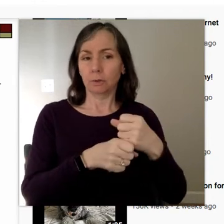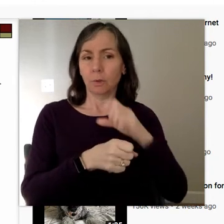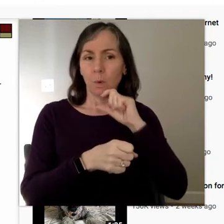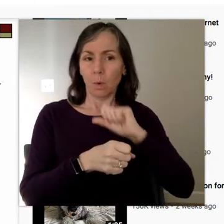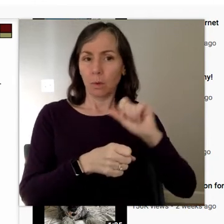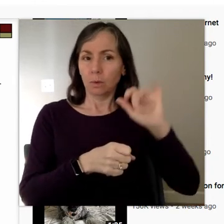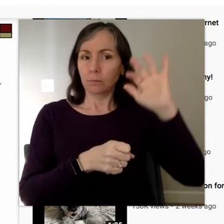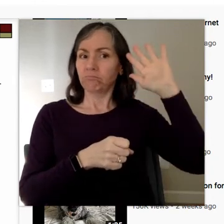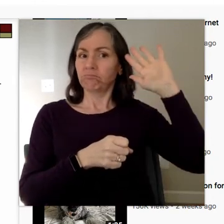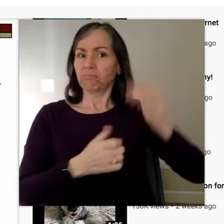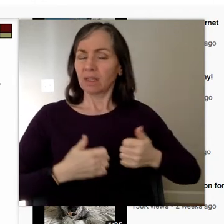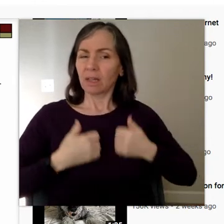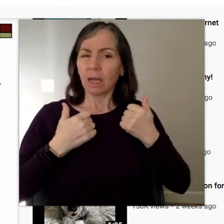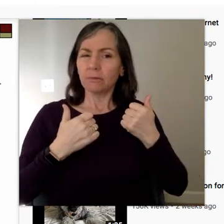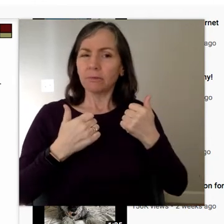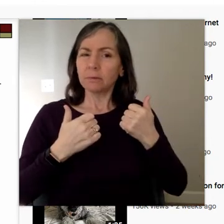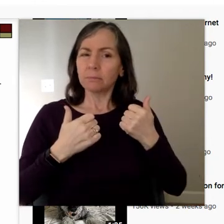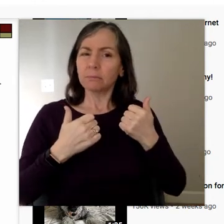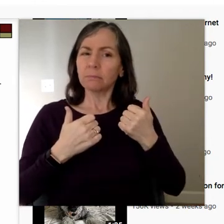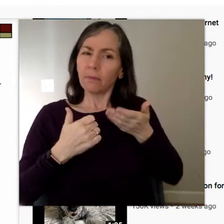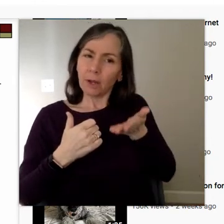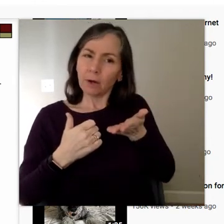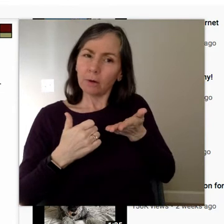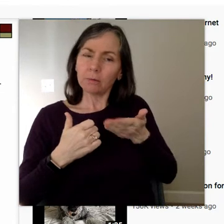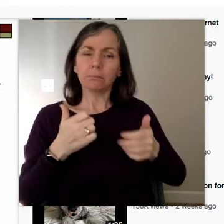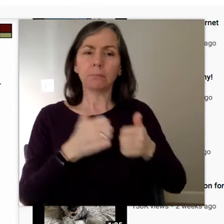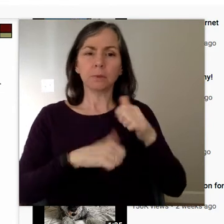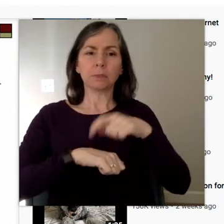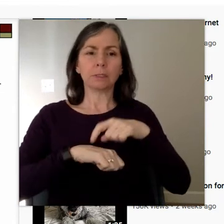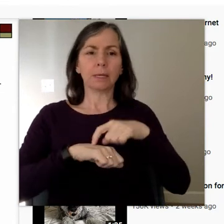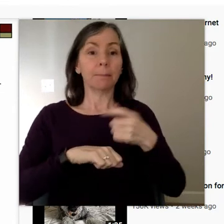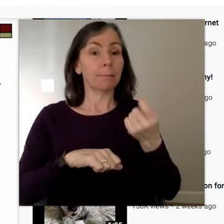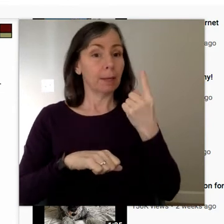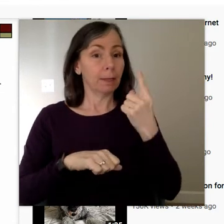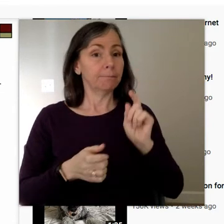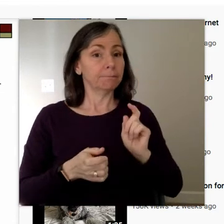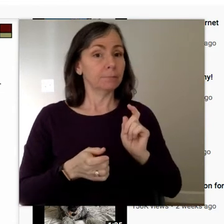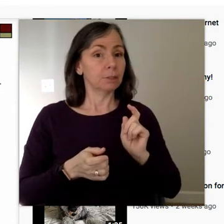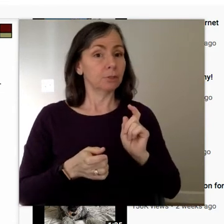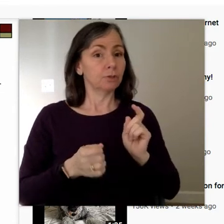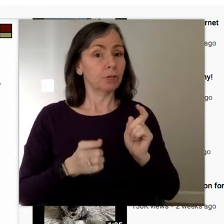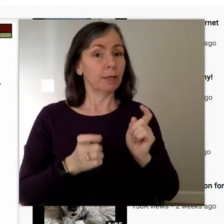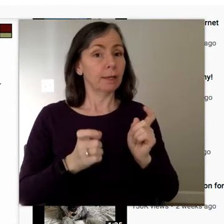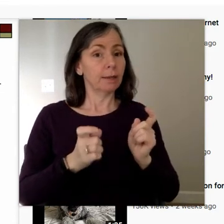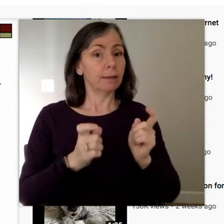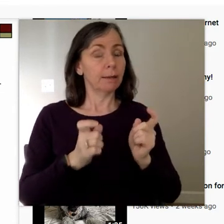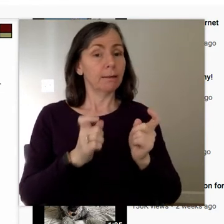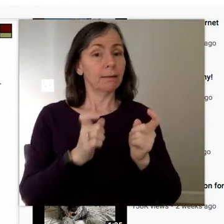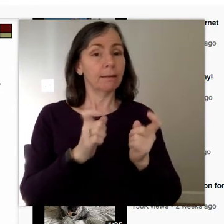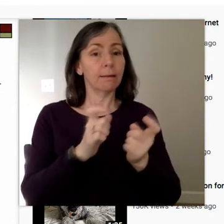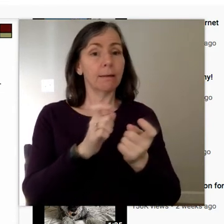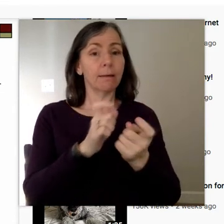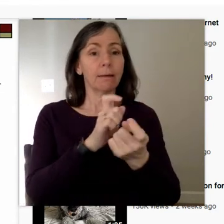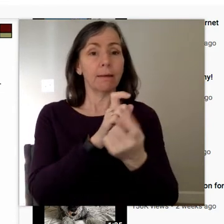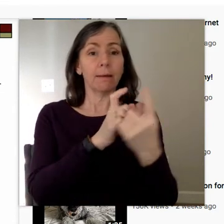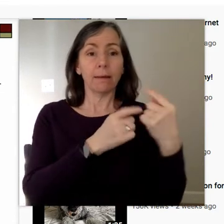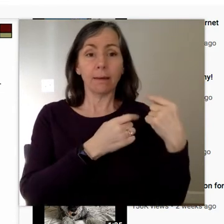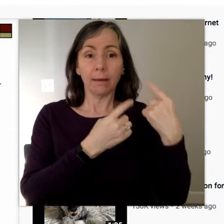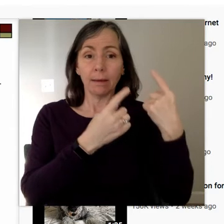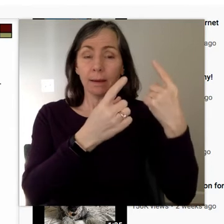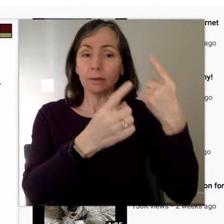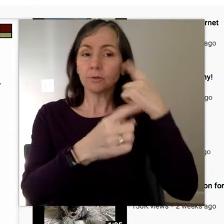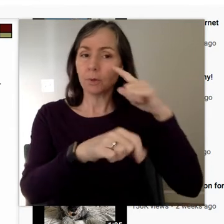time. So it has been changing for a long time. We started as just one